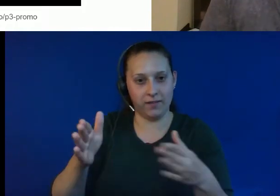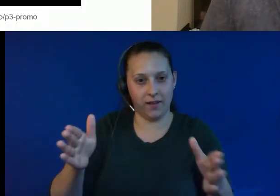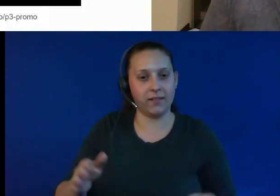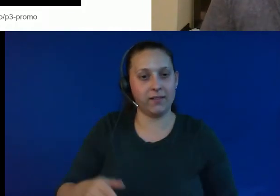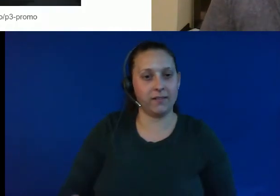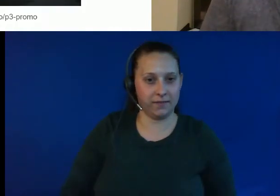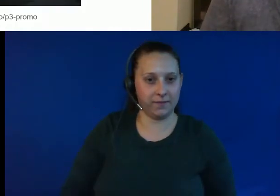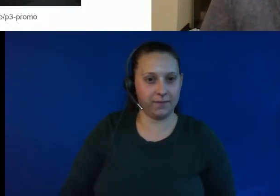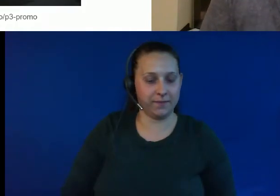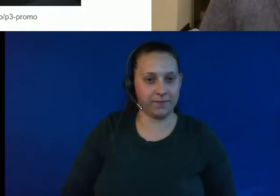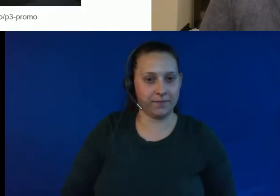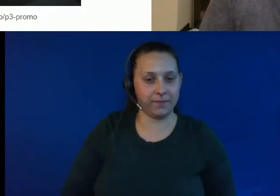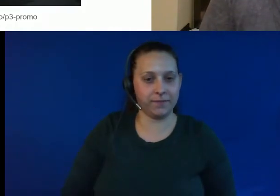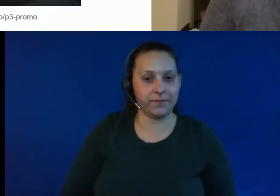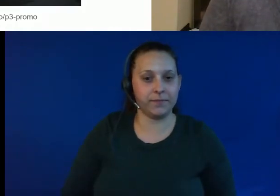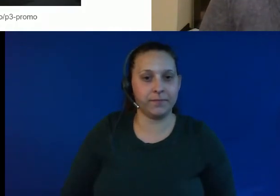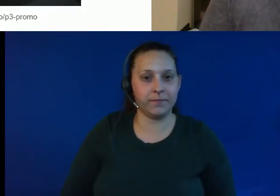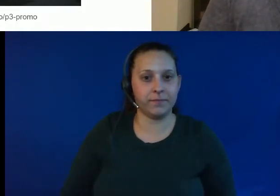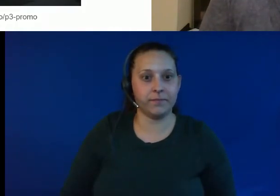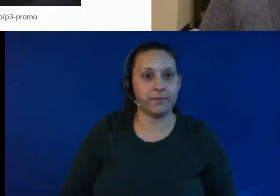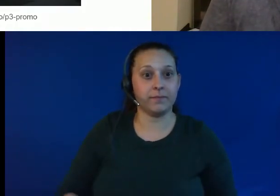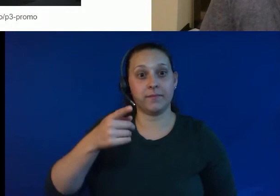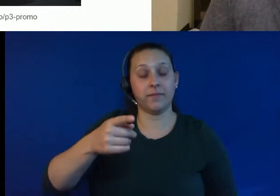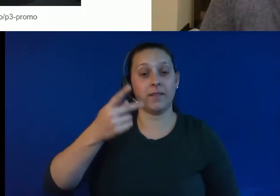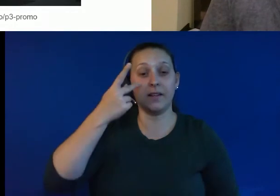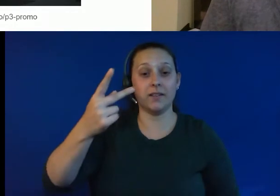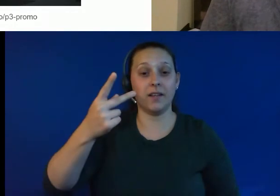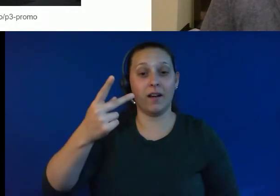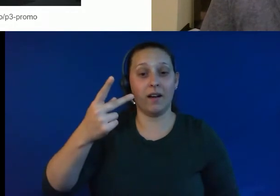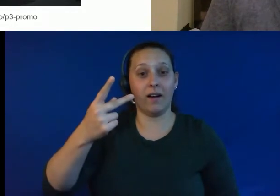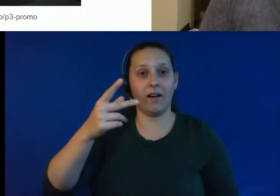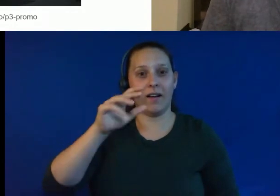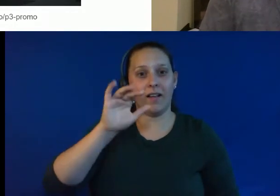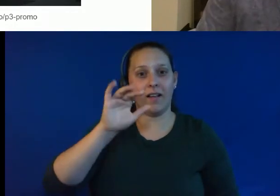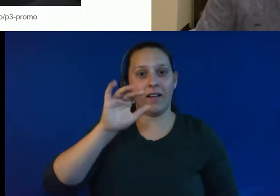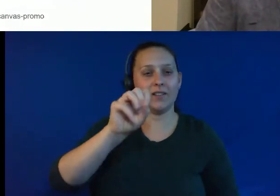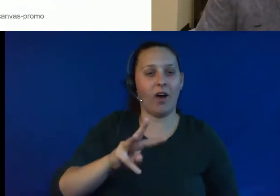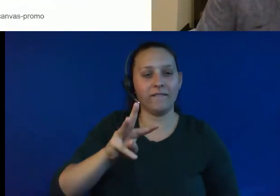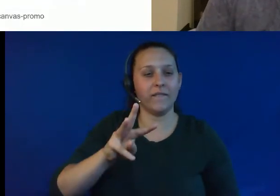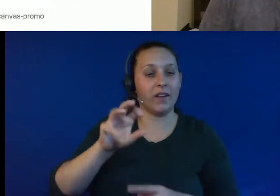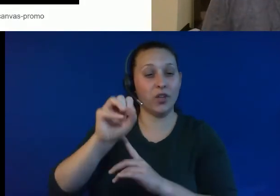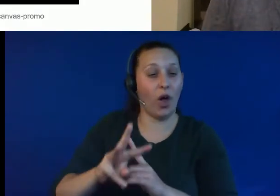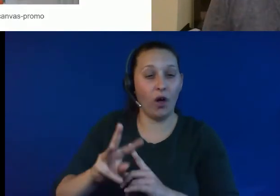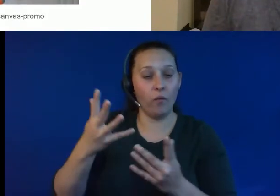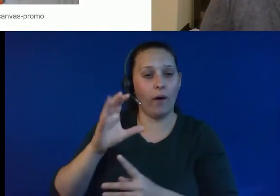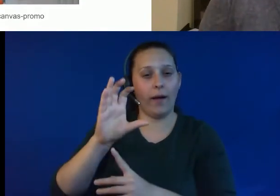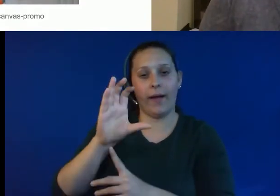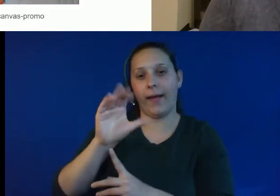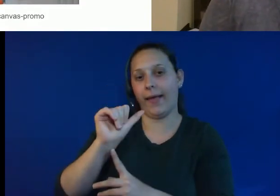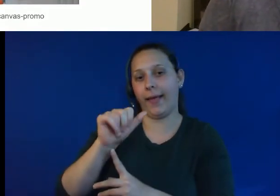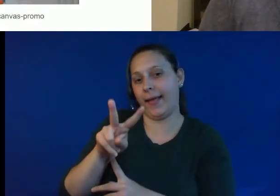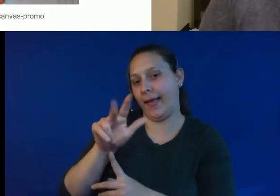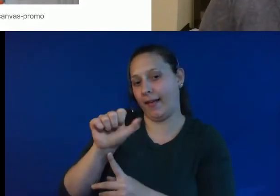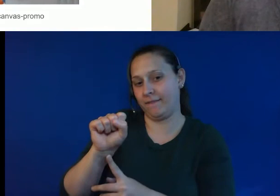you'll have that final model there. At the end of that video, you saw a piece of software, and that's Canvas. And what Canvas does is basically it